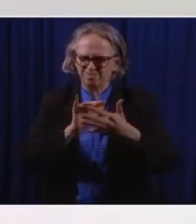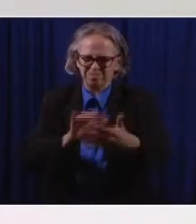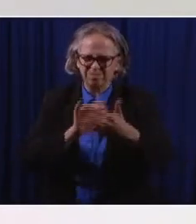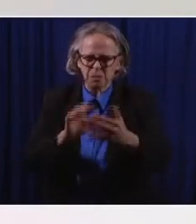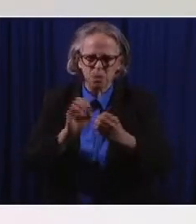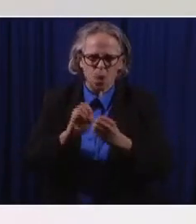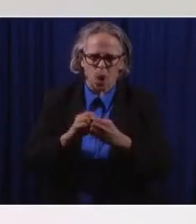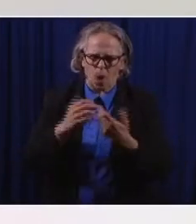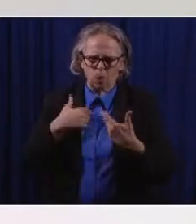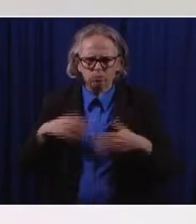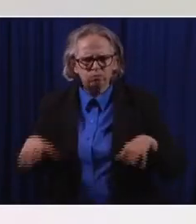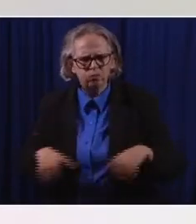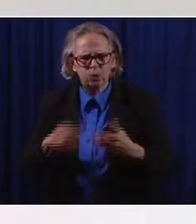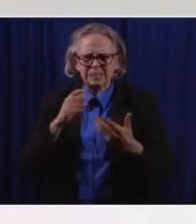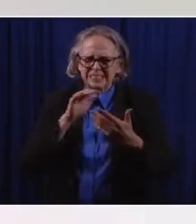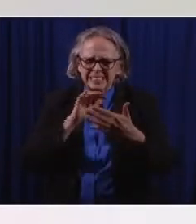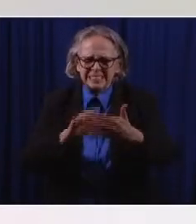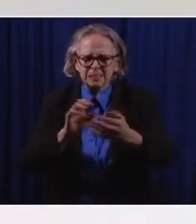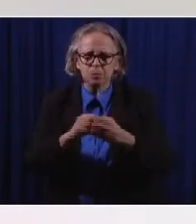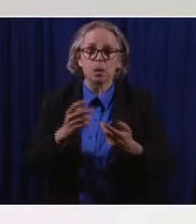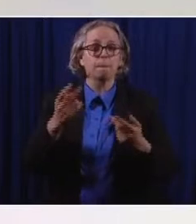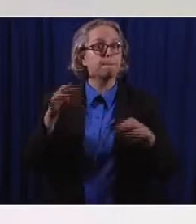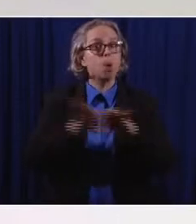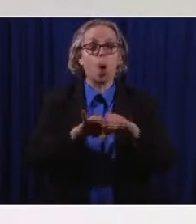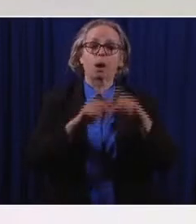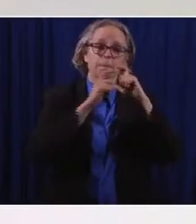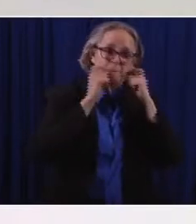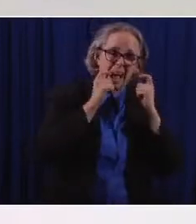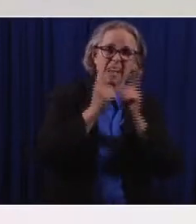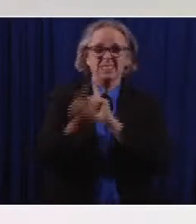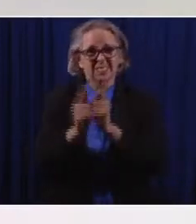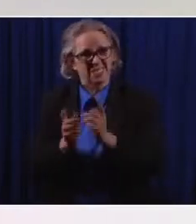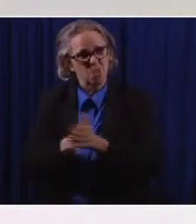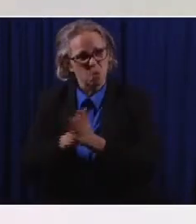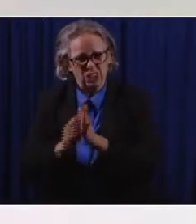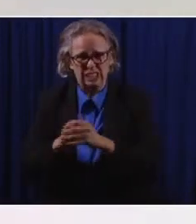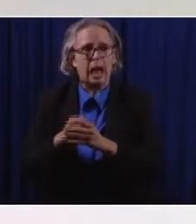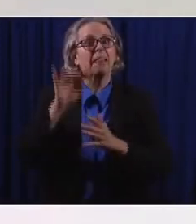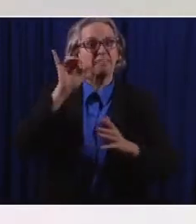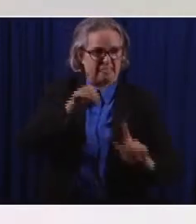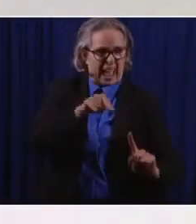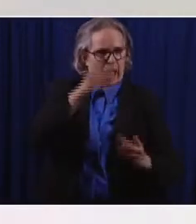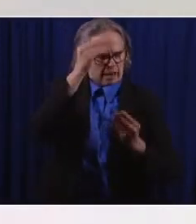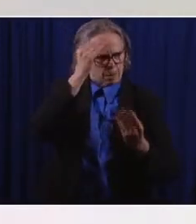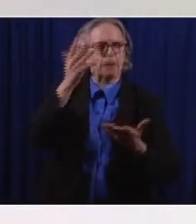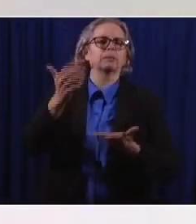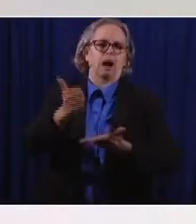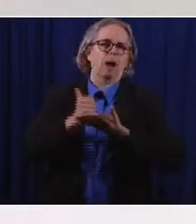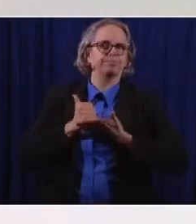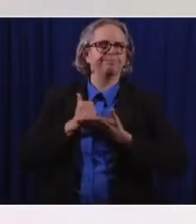public health efforts. Those things are working, and the prevalence is staying low because of them.